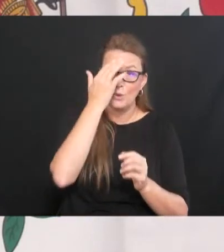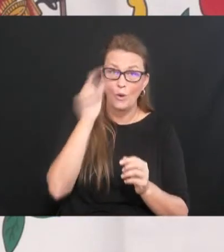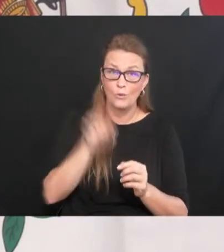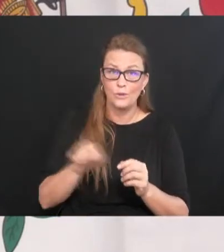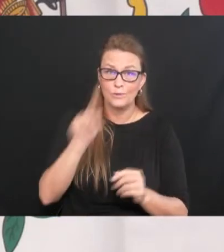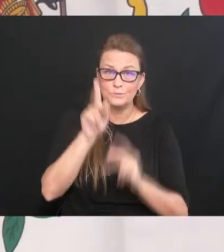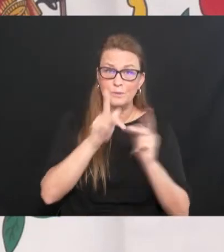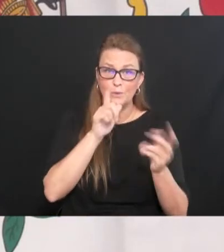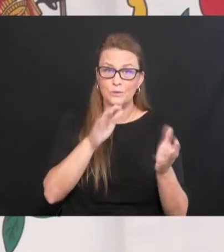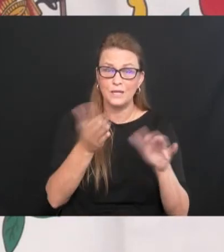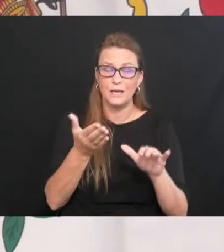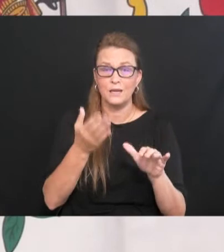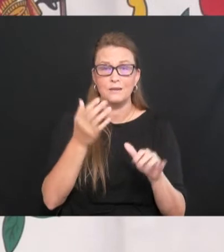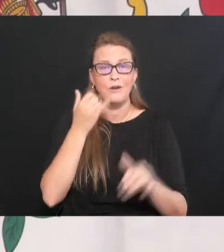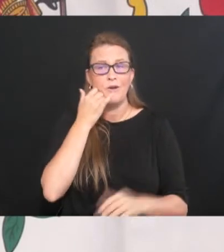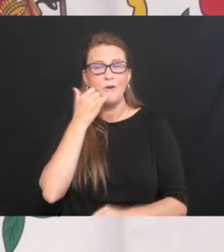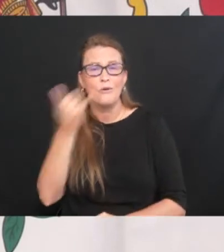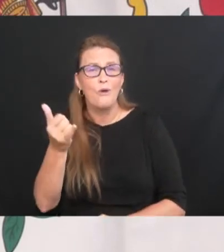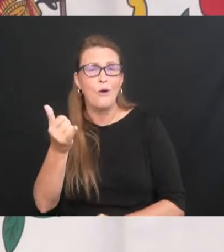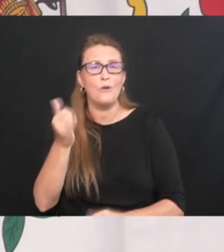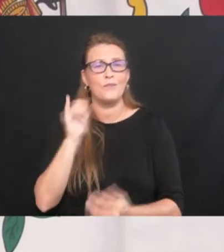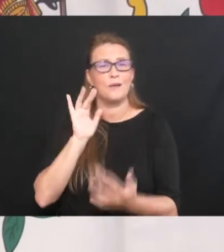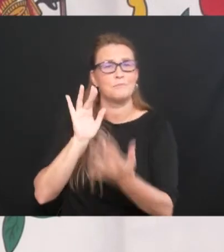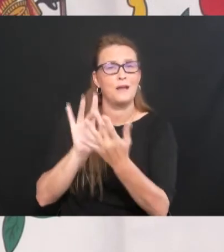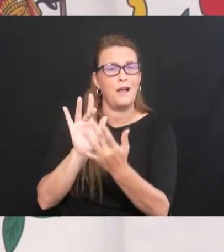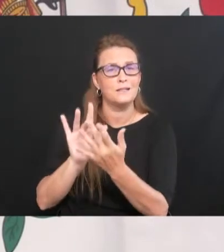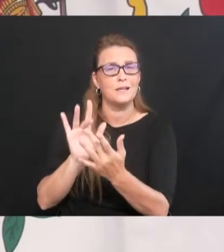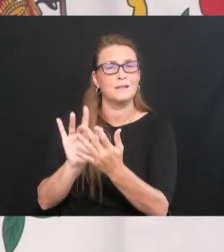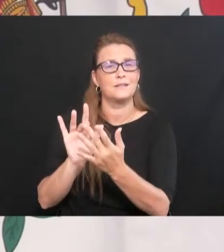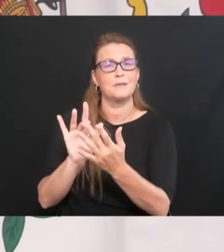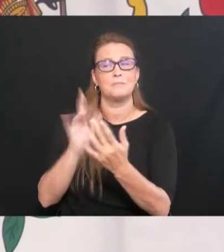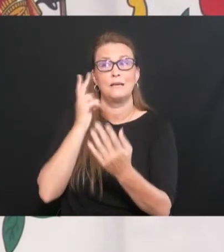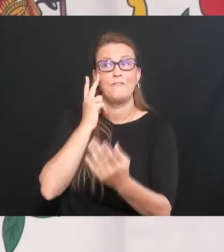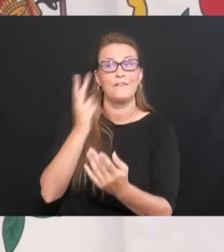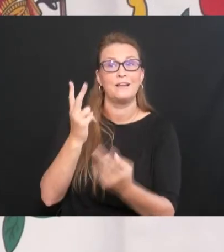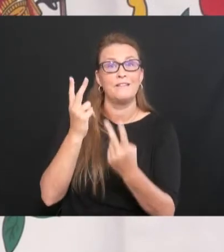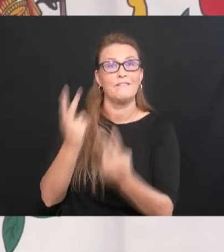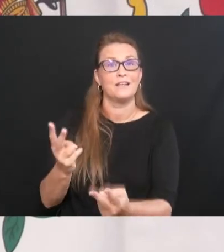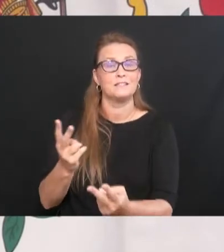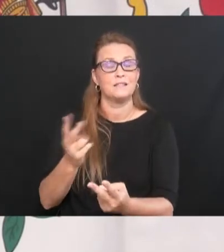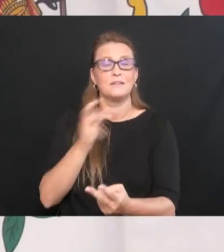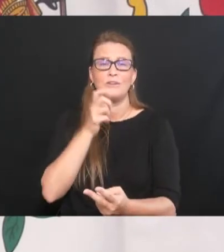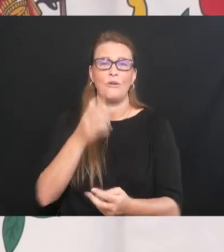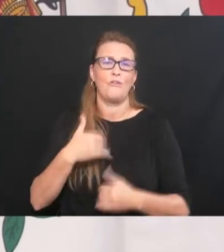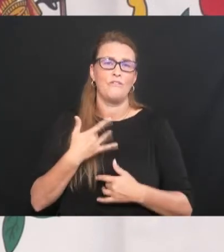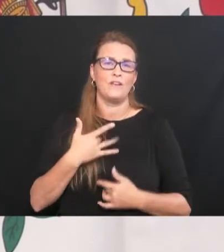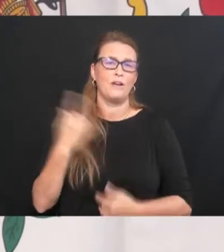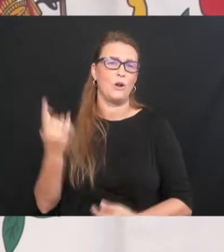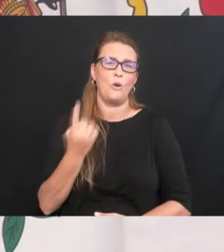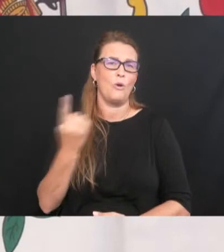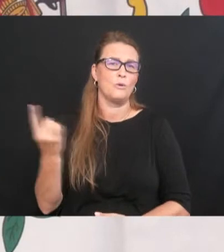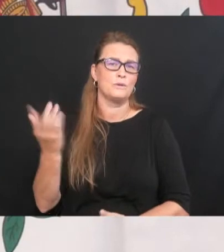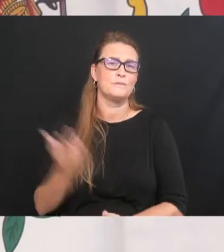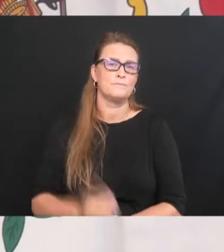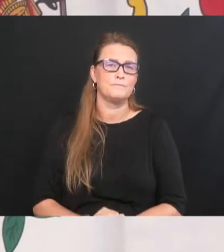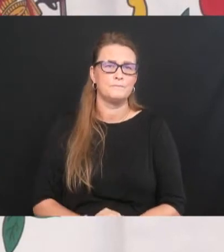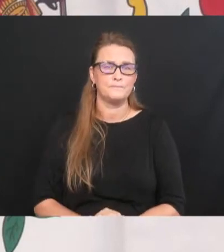them. Please go see them. Please reach out a hand to where they know they're not alone.